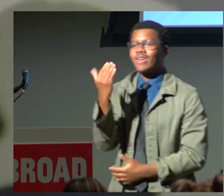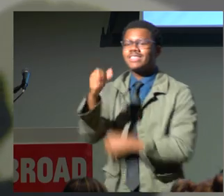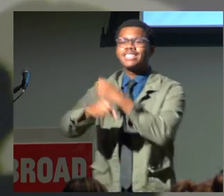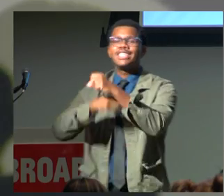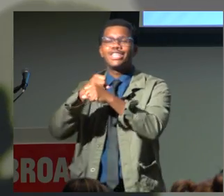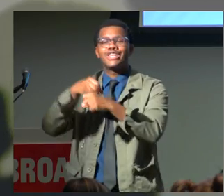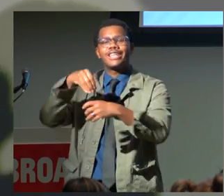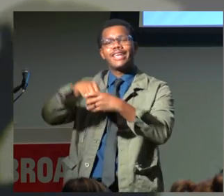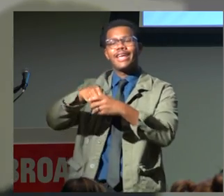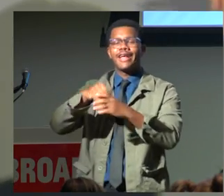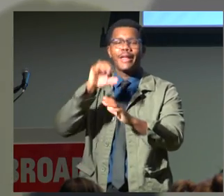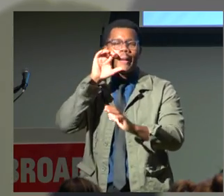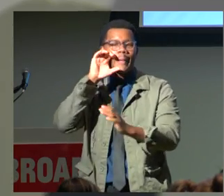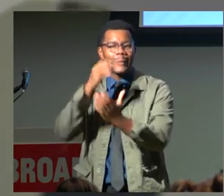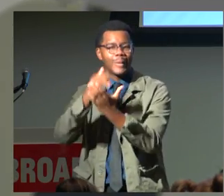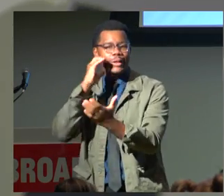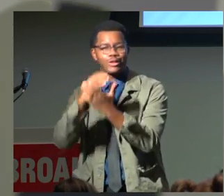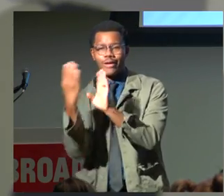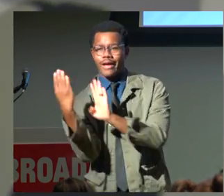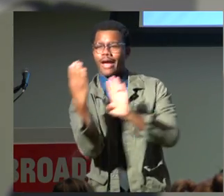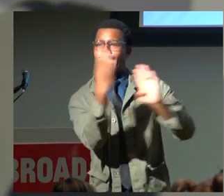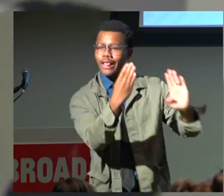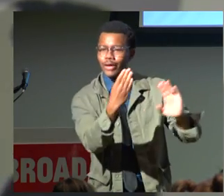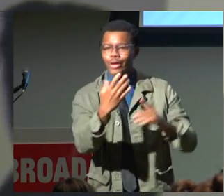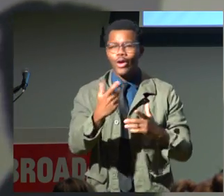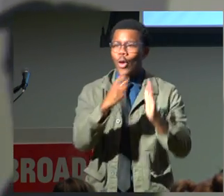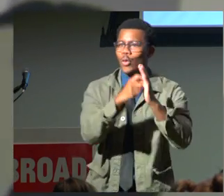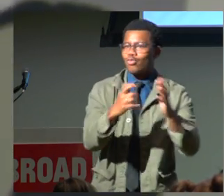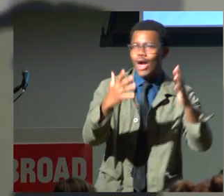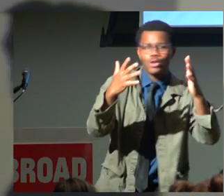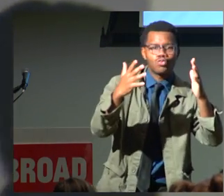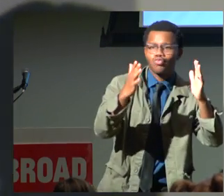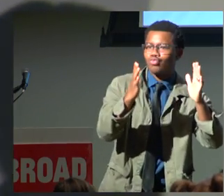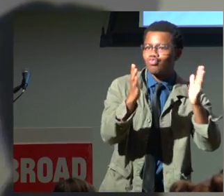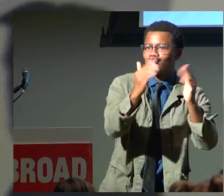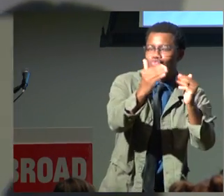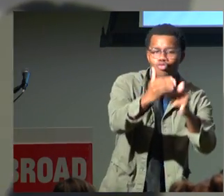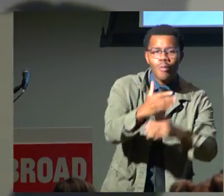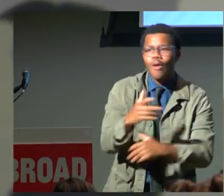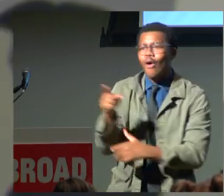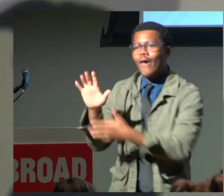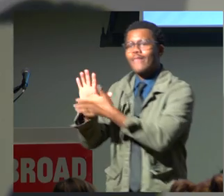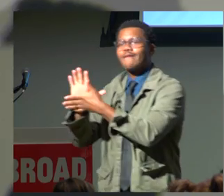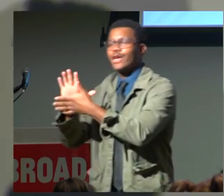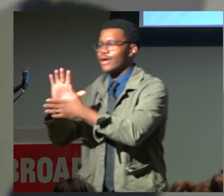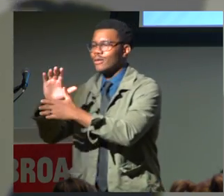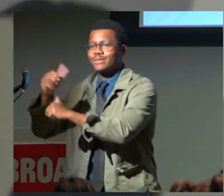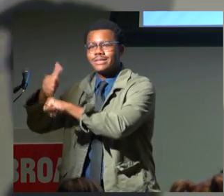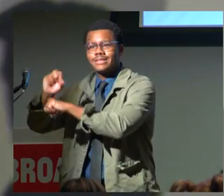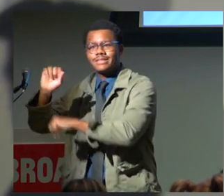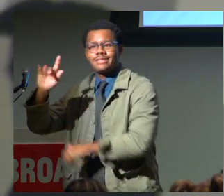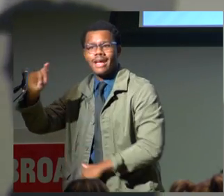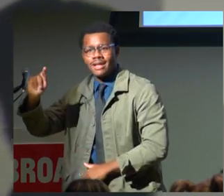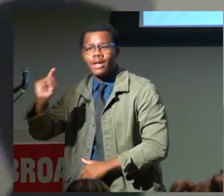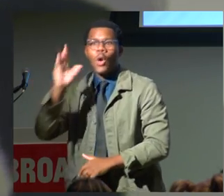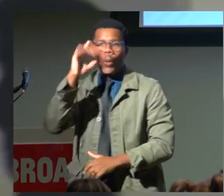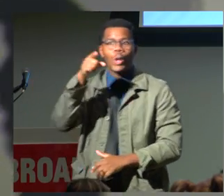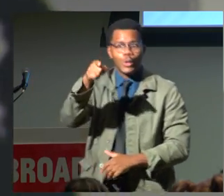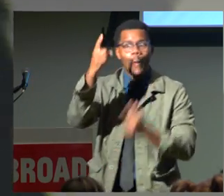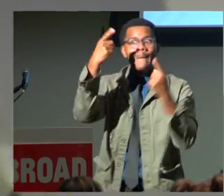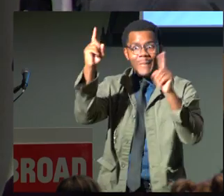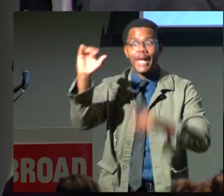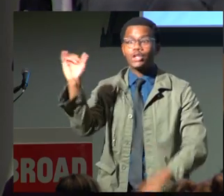15 years in that writer's room. You're going to do 15 years on that film set. You're going to make it as well, just like he did. Because